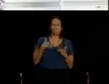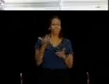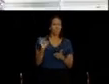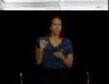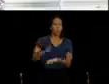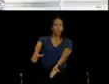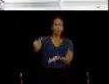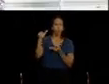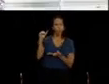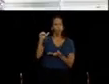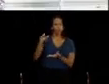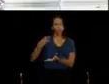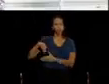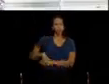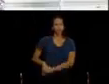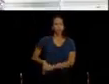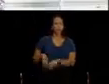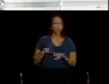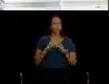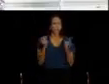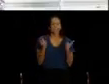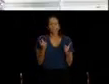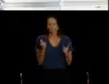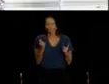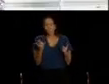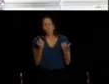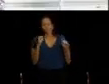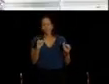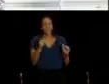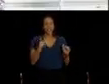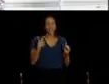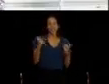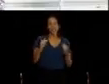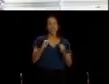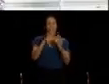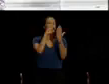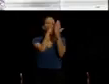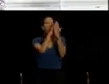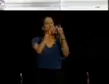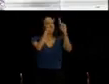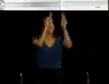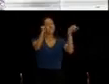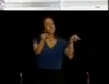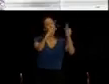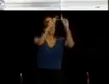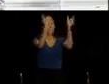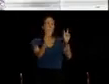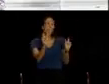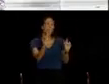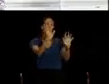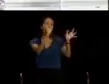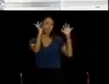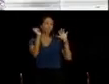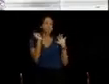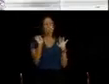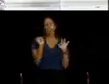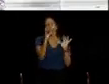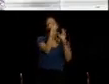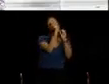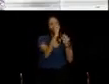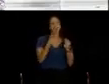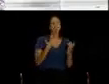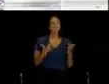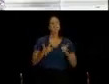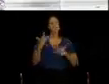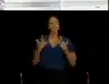I took a picture of the check. I had it framed. I took a picture of the article. I had that framed. I was